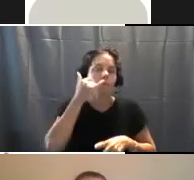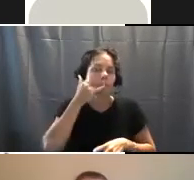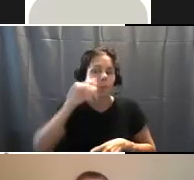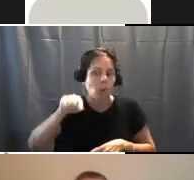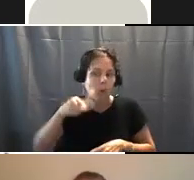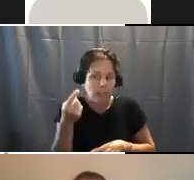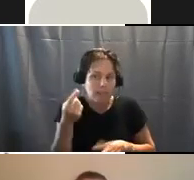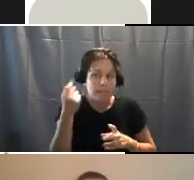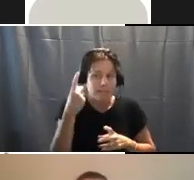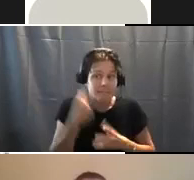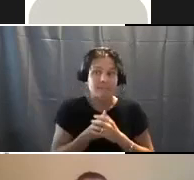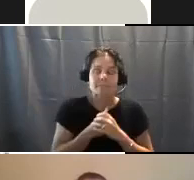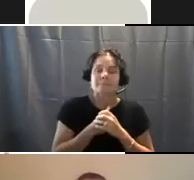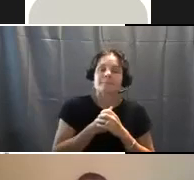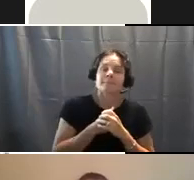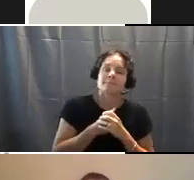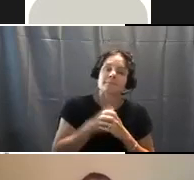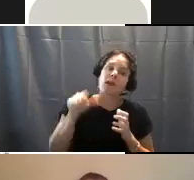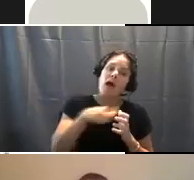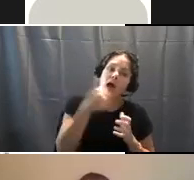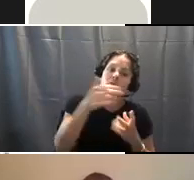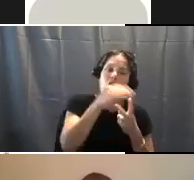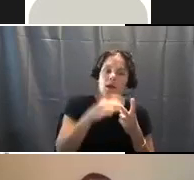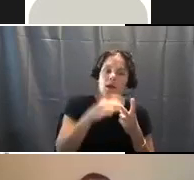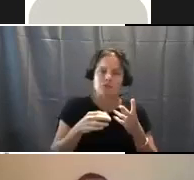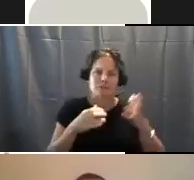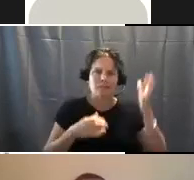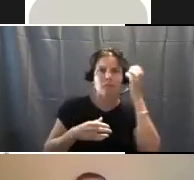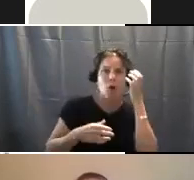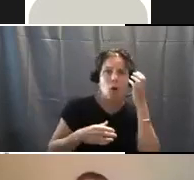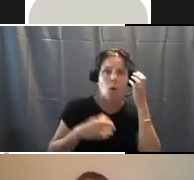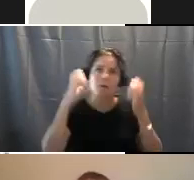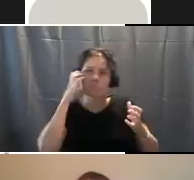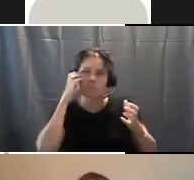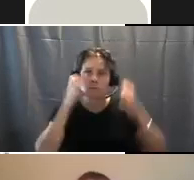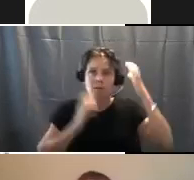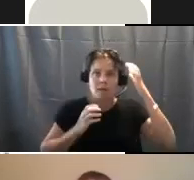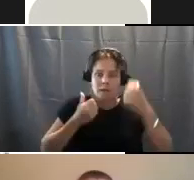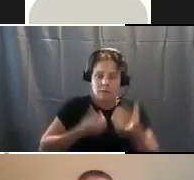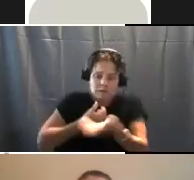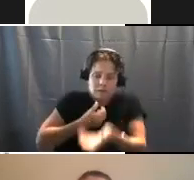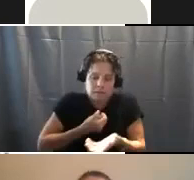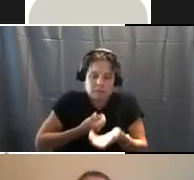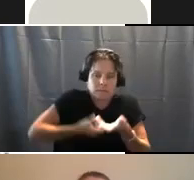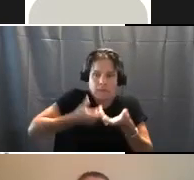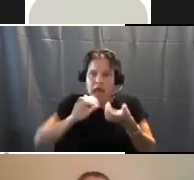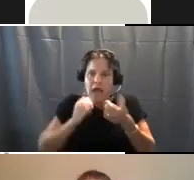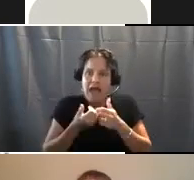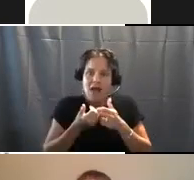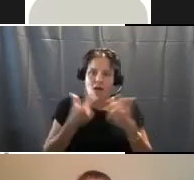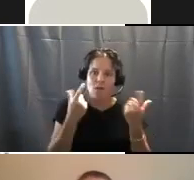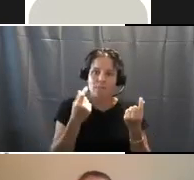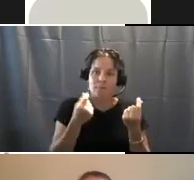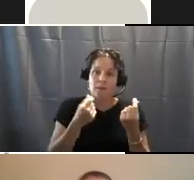an alternative way to do this, besides holding your phone or trying to balance it on your laptop, is to purchase a phone